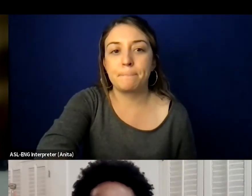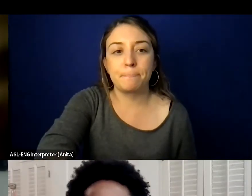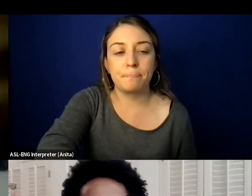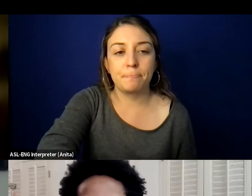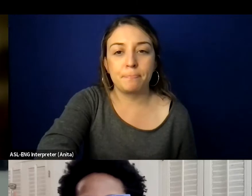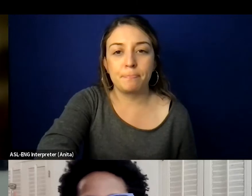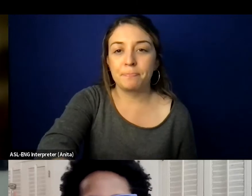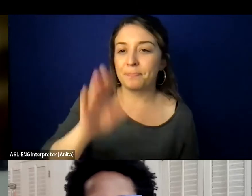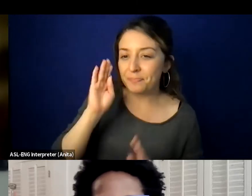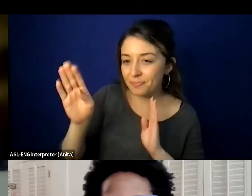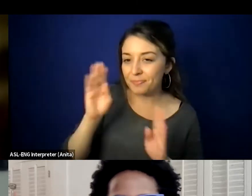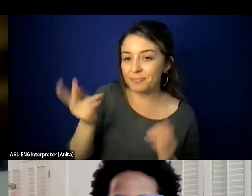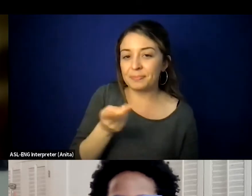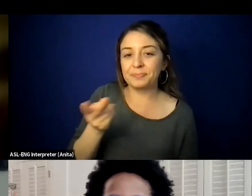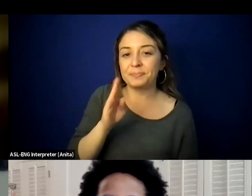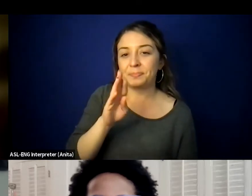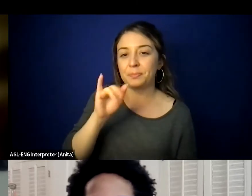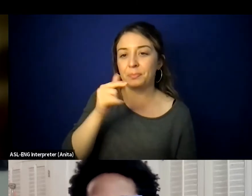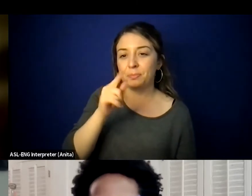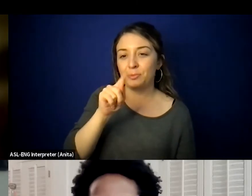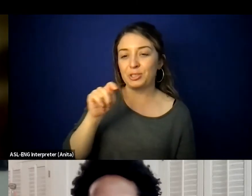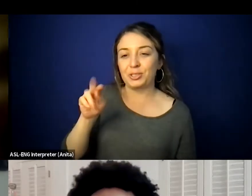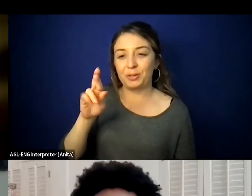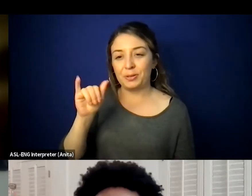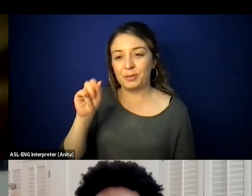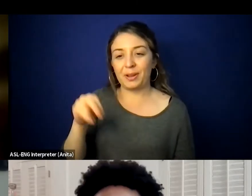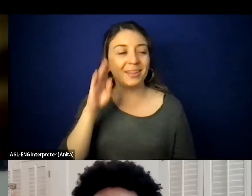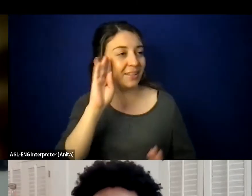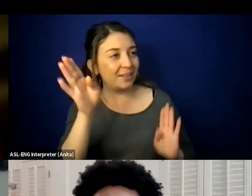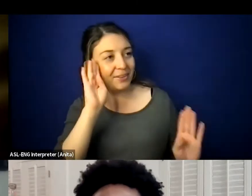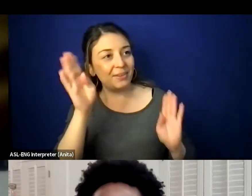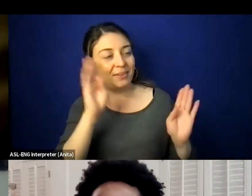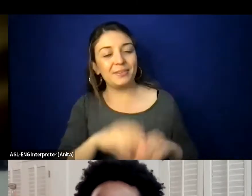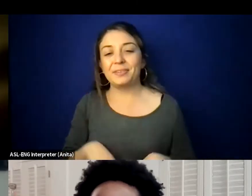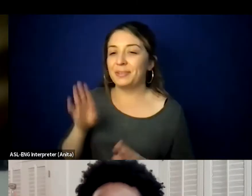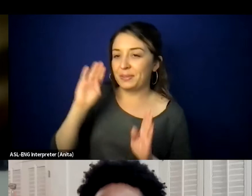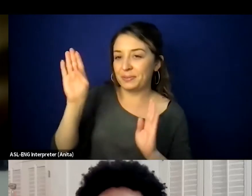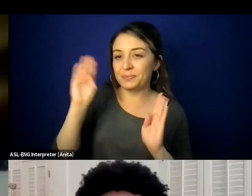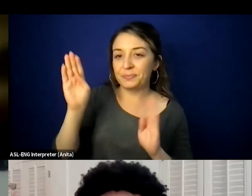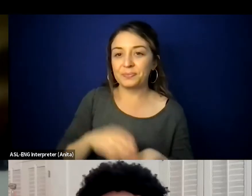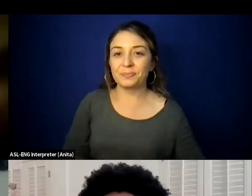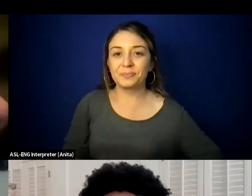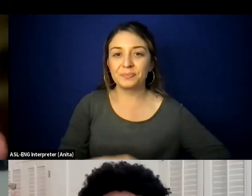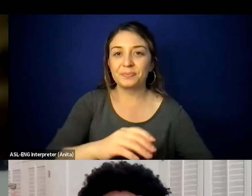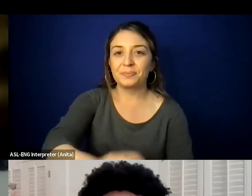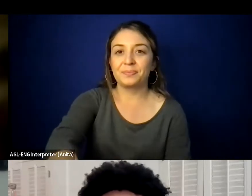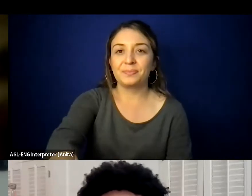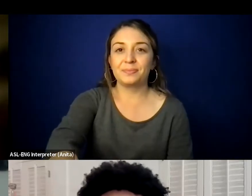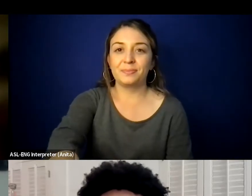Hi, Bridgit and Ryan. Hello. Hello.